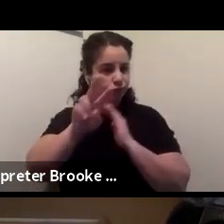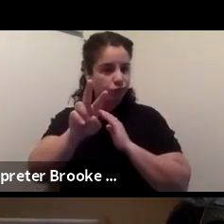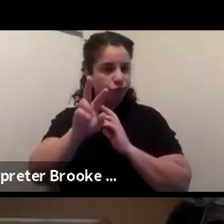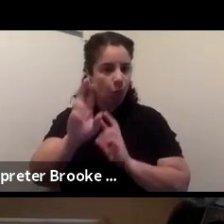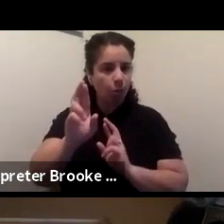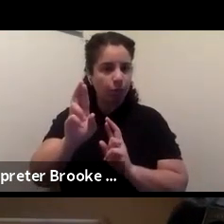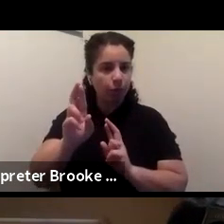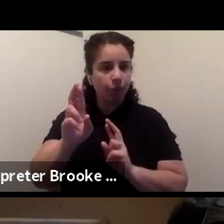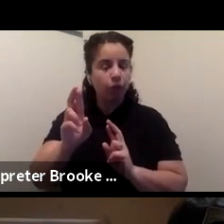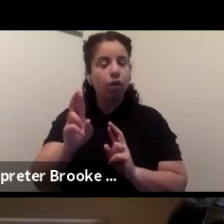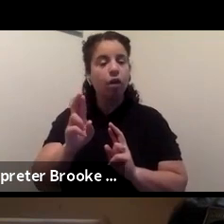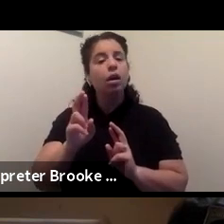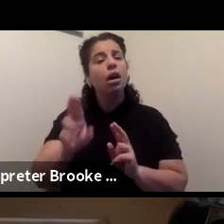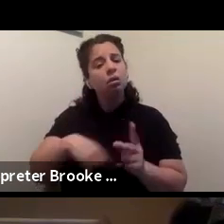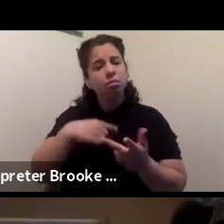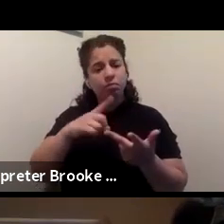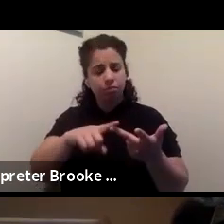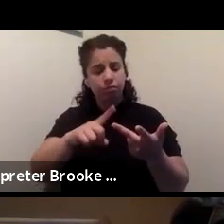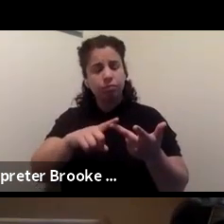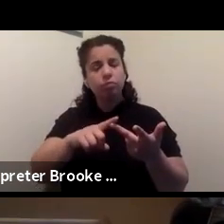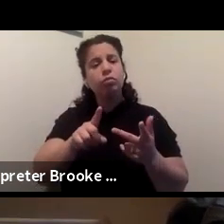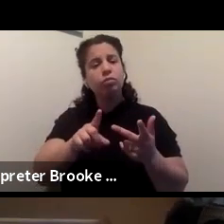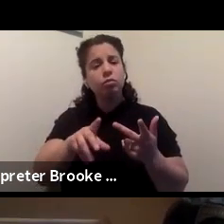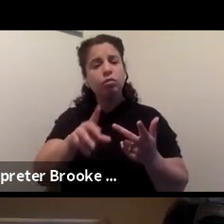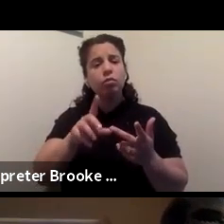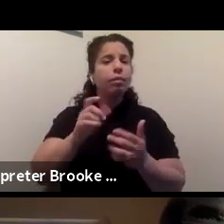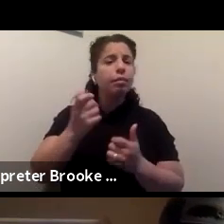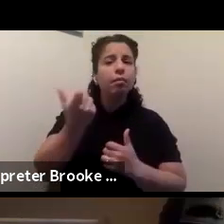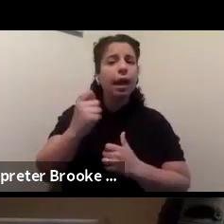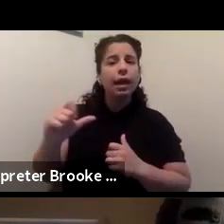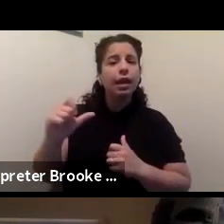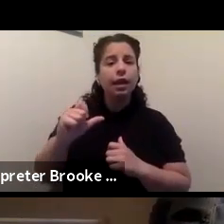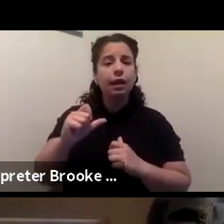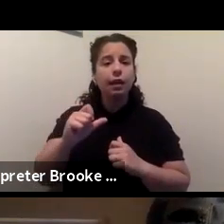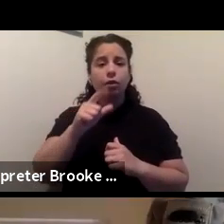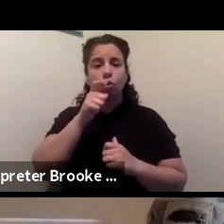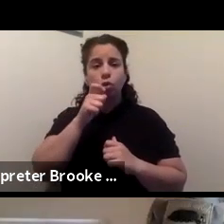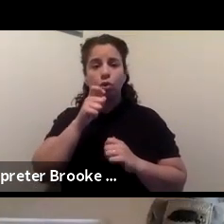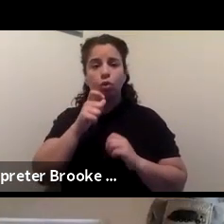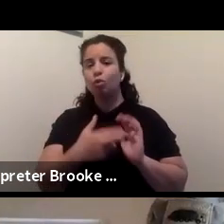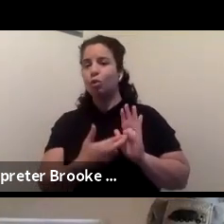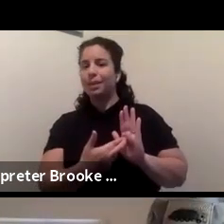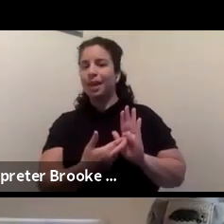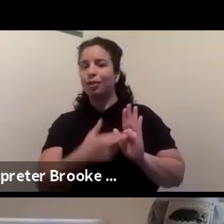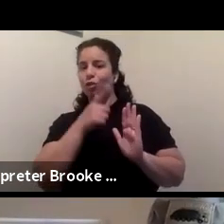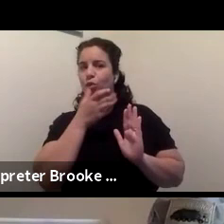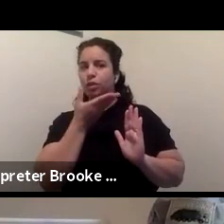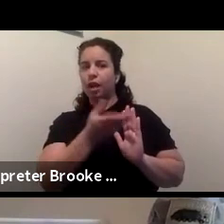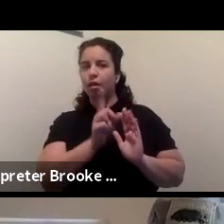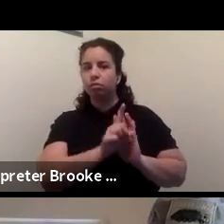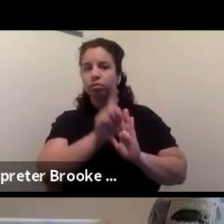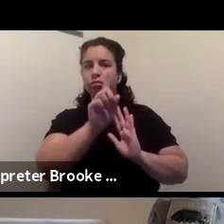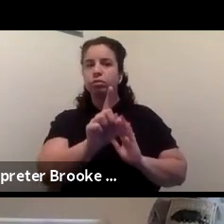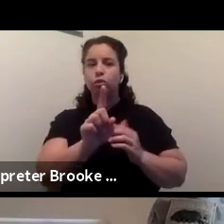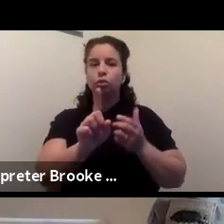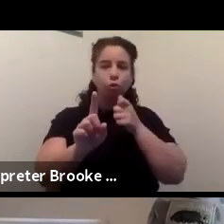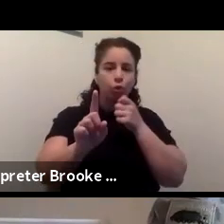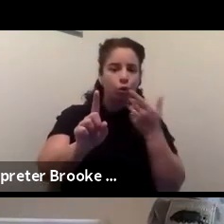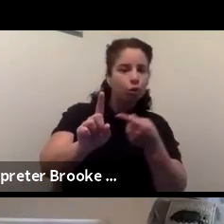issues of representation and who's getting to tell the story on stage and who's